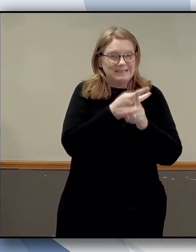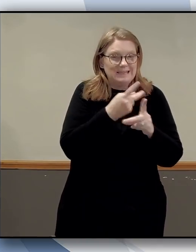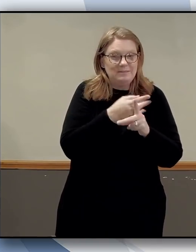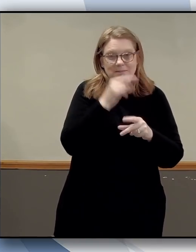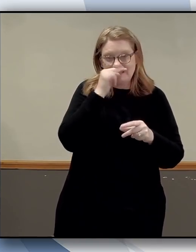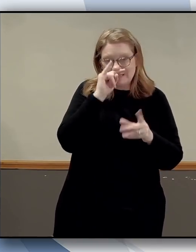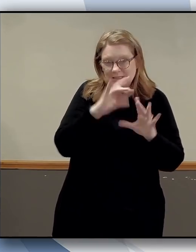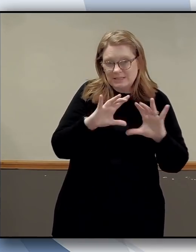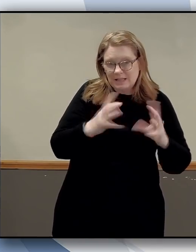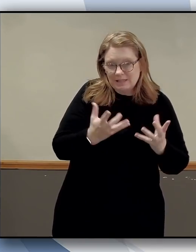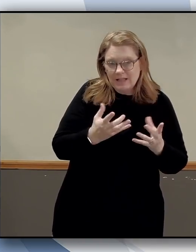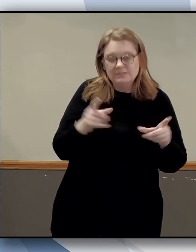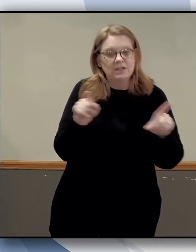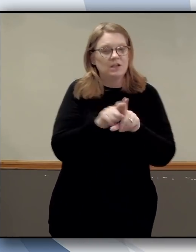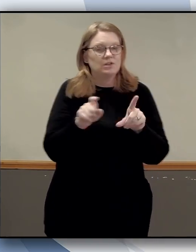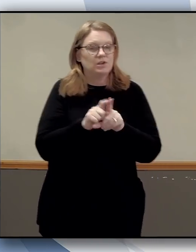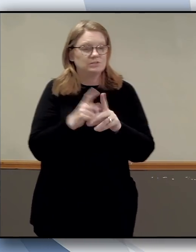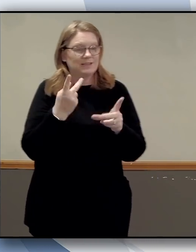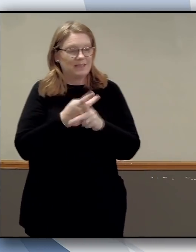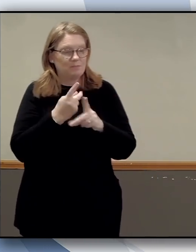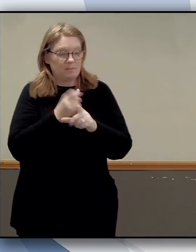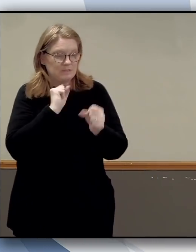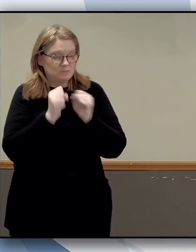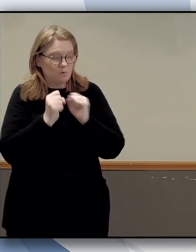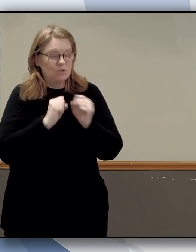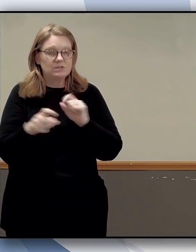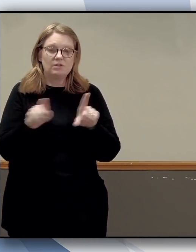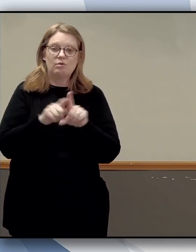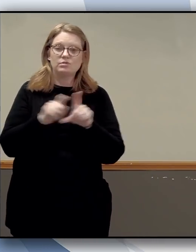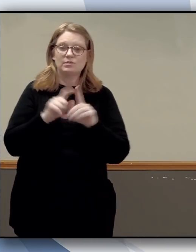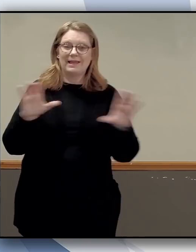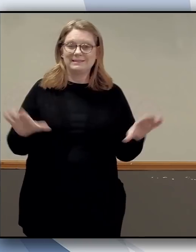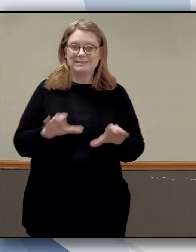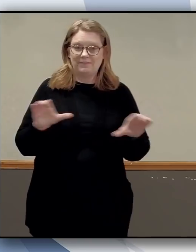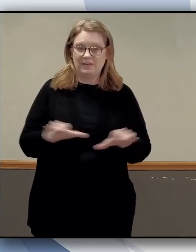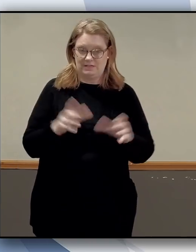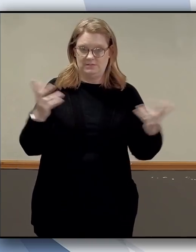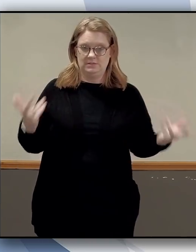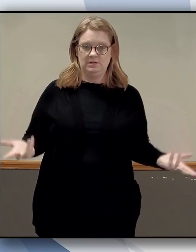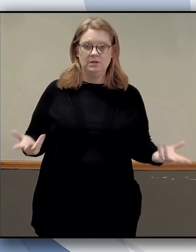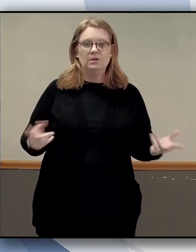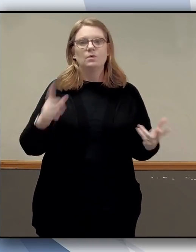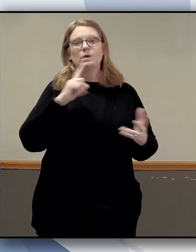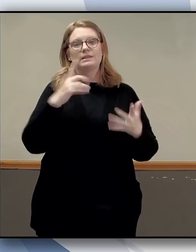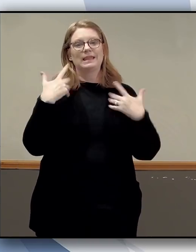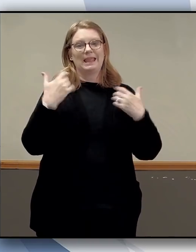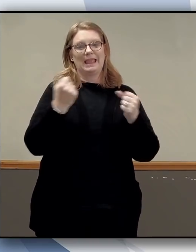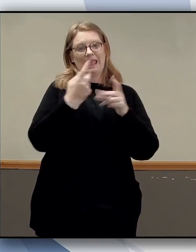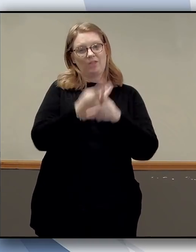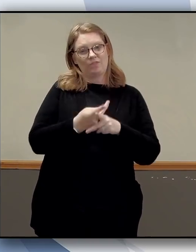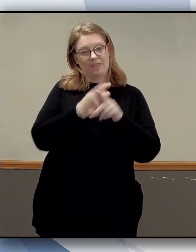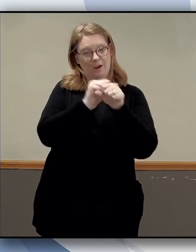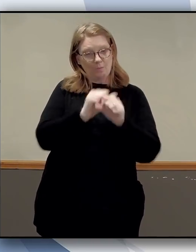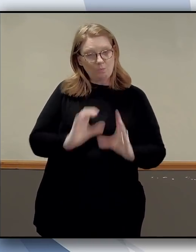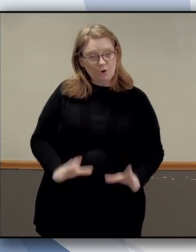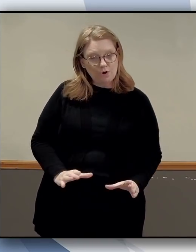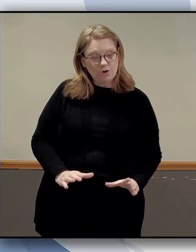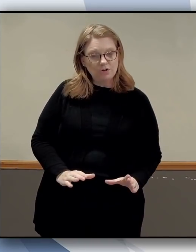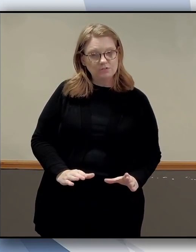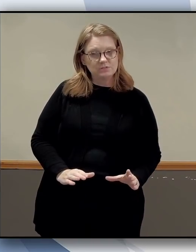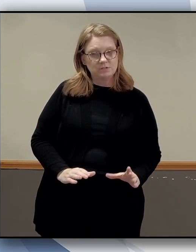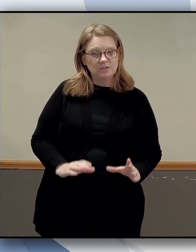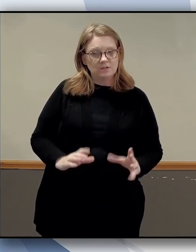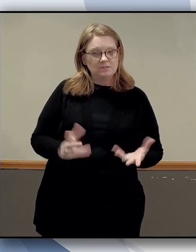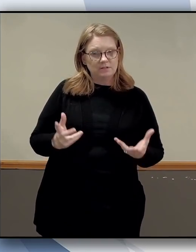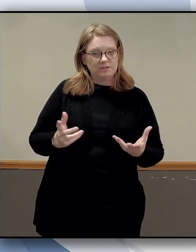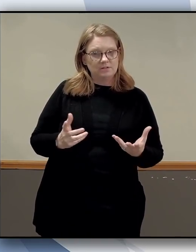them in sports and in their activities. It's the same way we can keep healthcare workers on the front line and keep